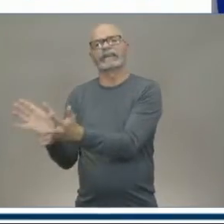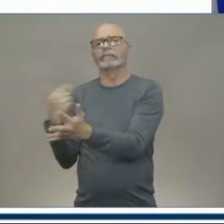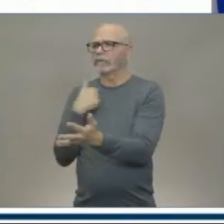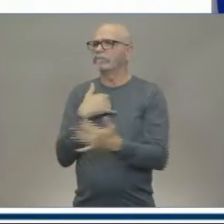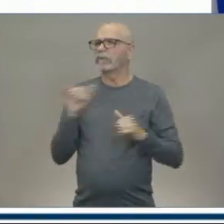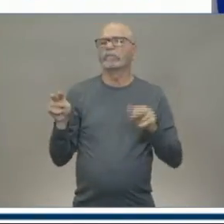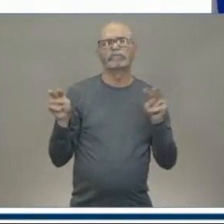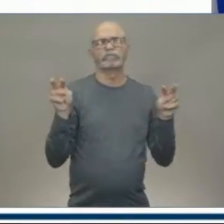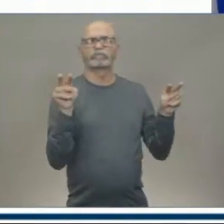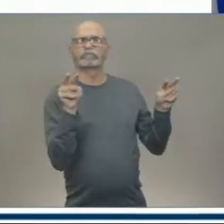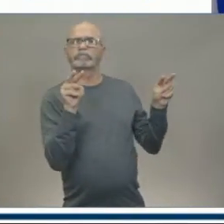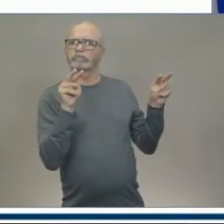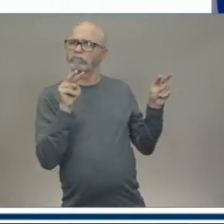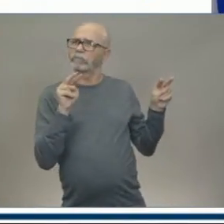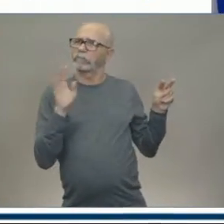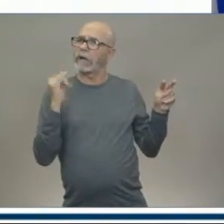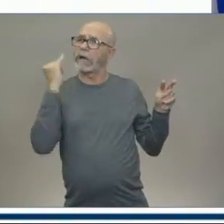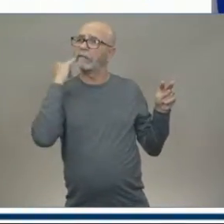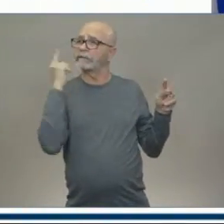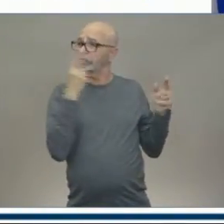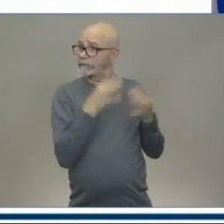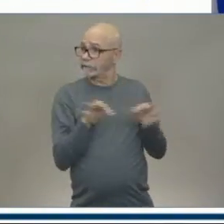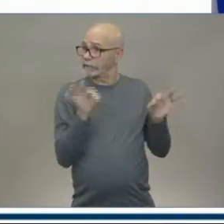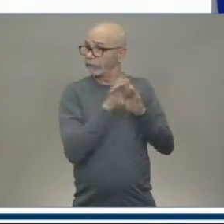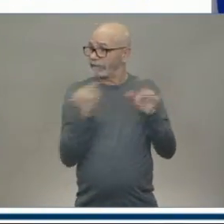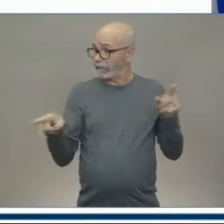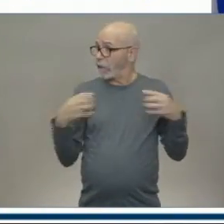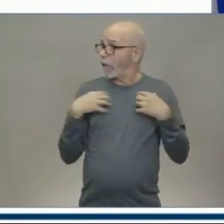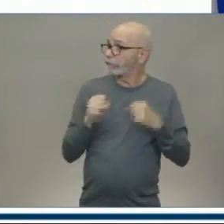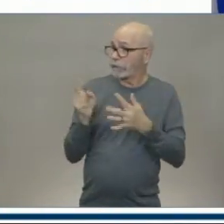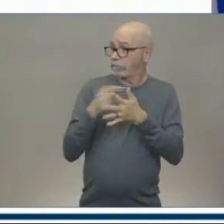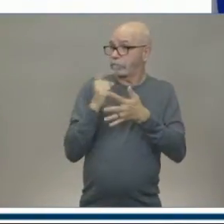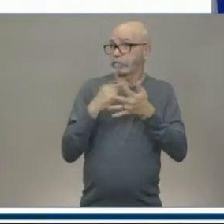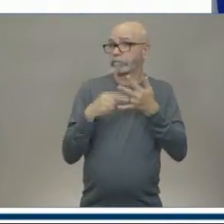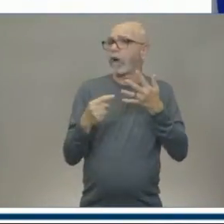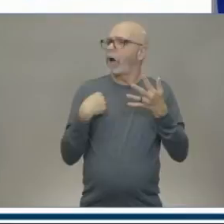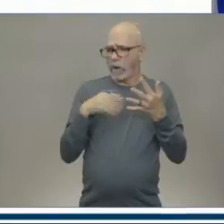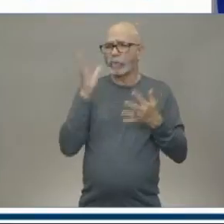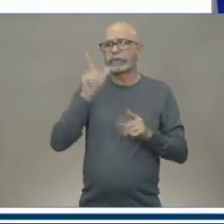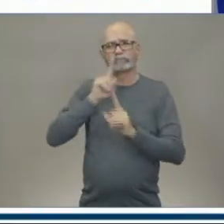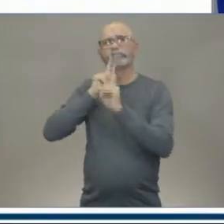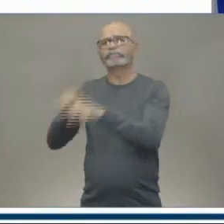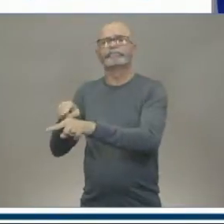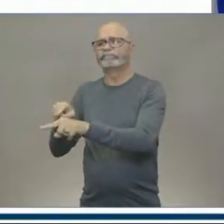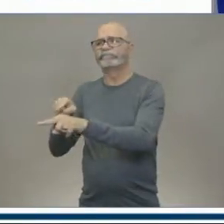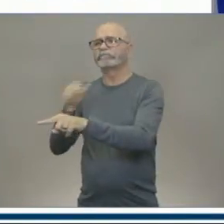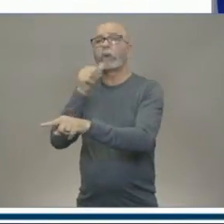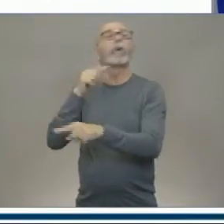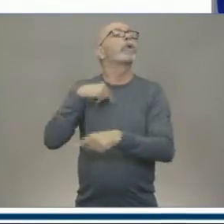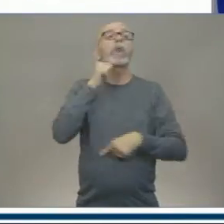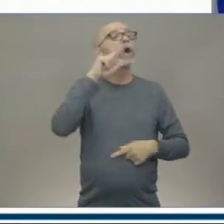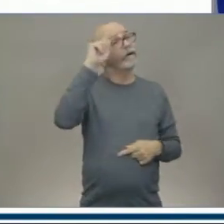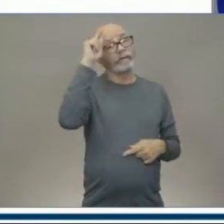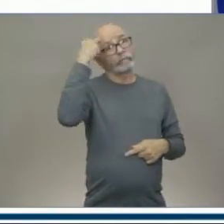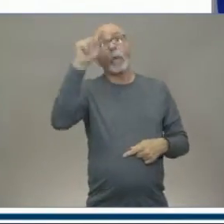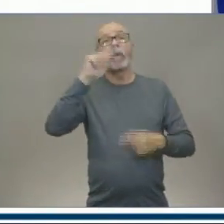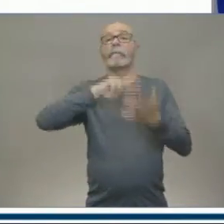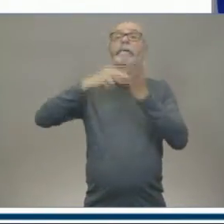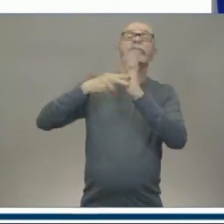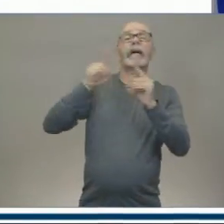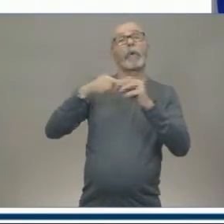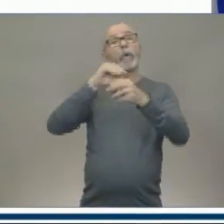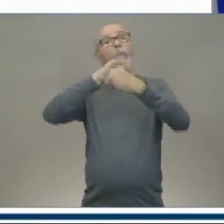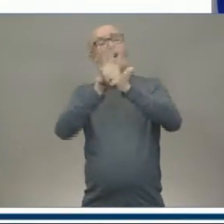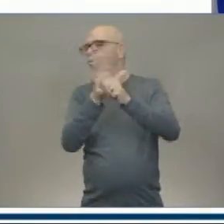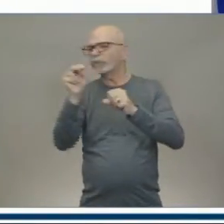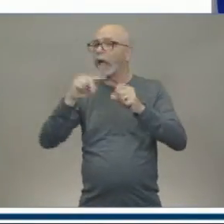we have to respond quickly for their health, we will. And that's just not related to the virus. That's also to deal with mental health, other issues associated with anxiety that